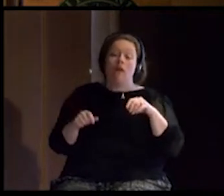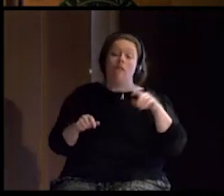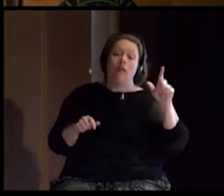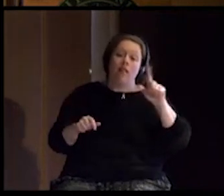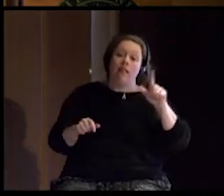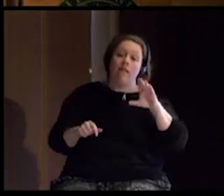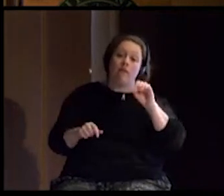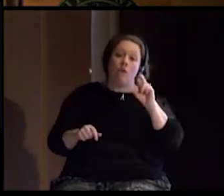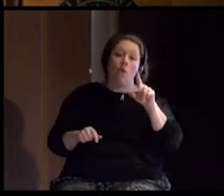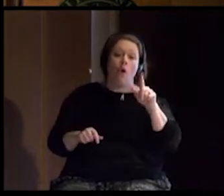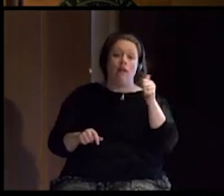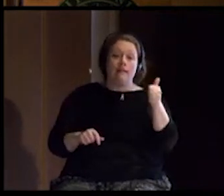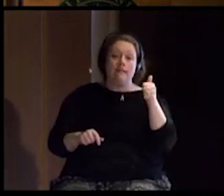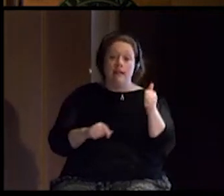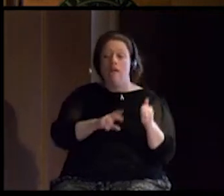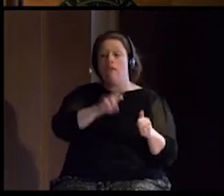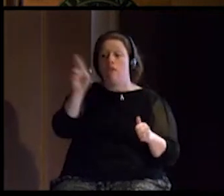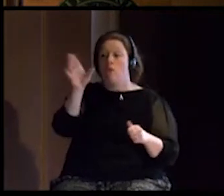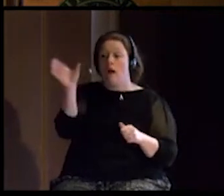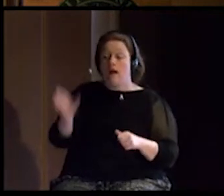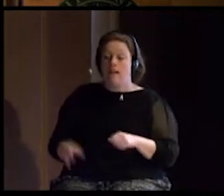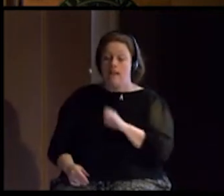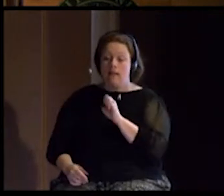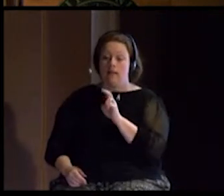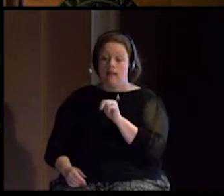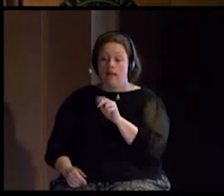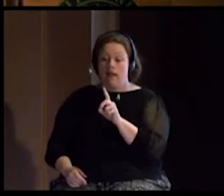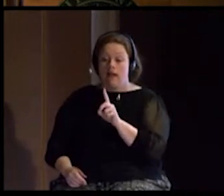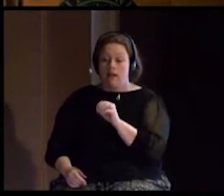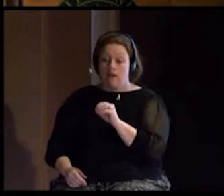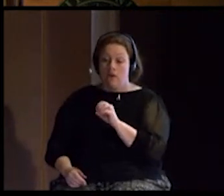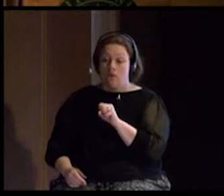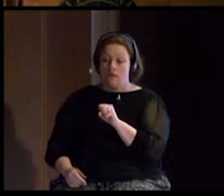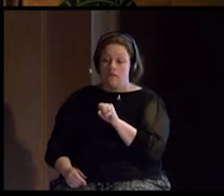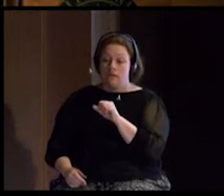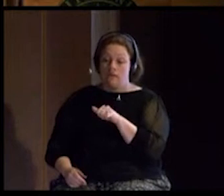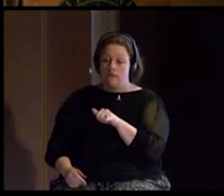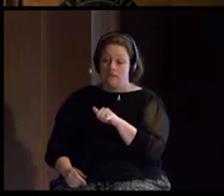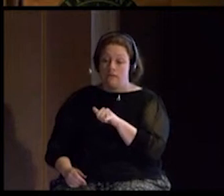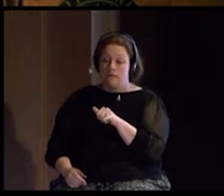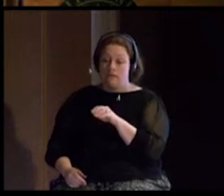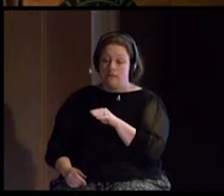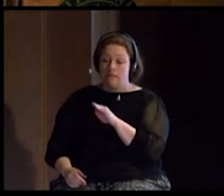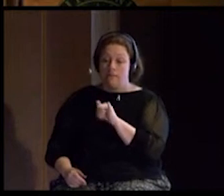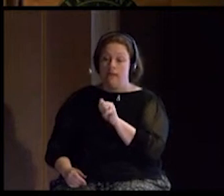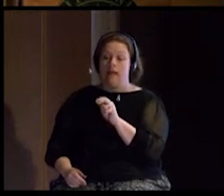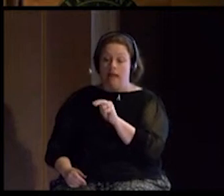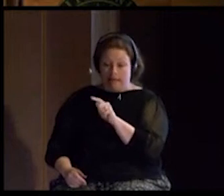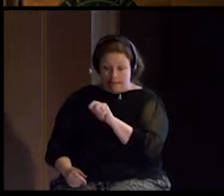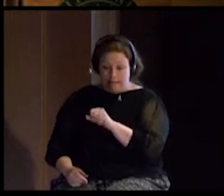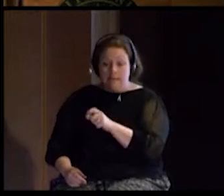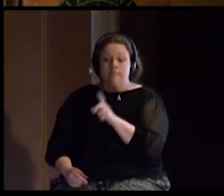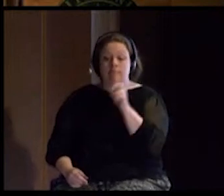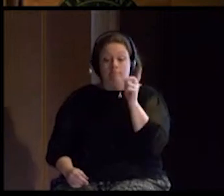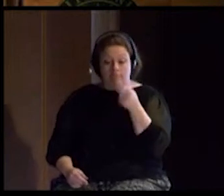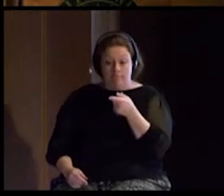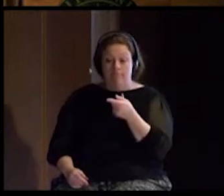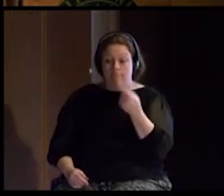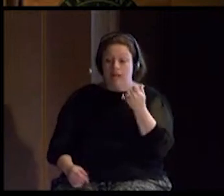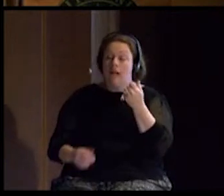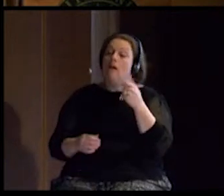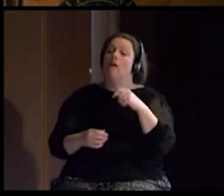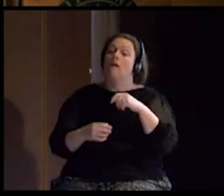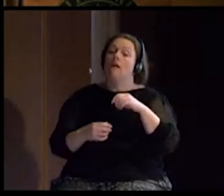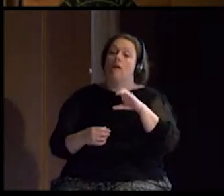have the endosymbions, the algal symbions of the coral. And every row represents a gene